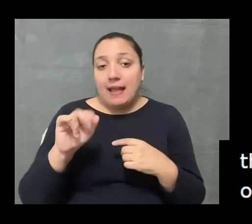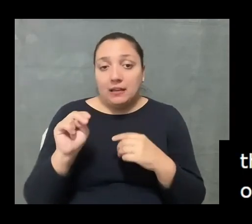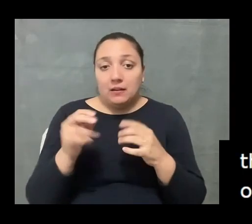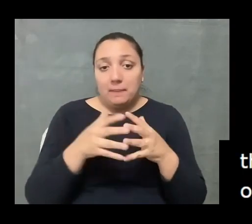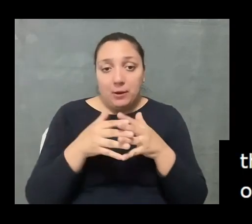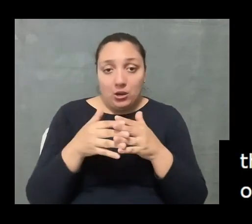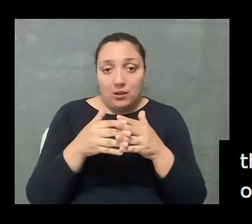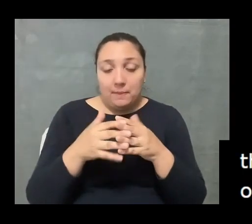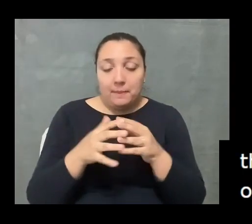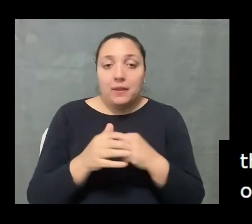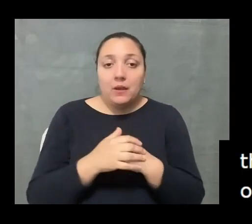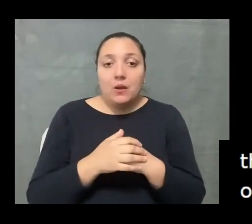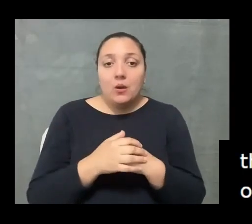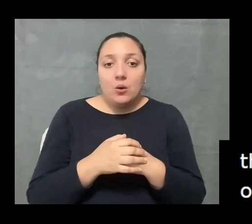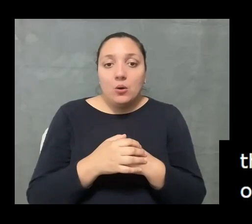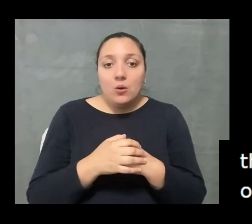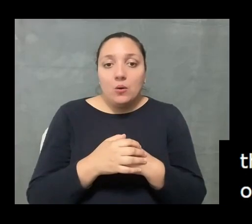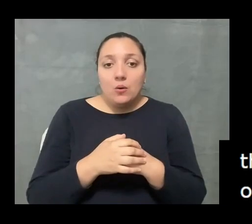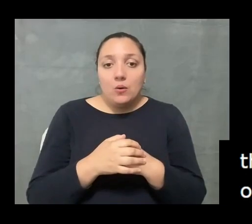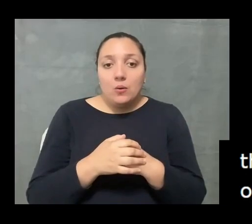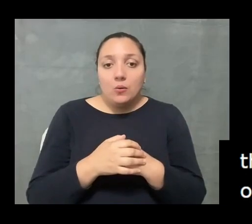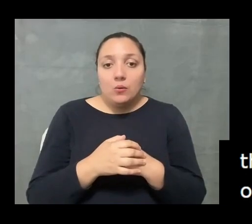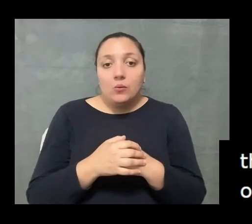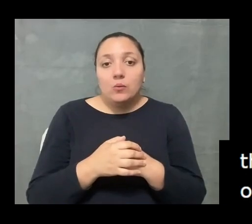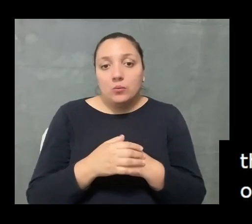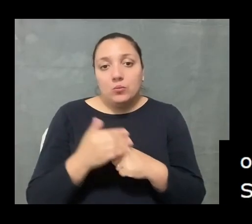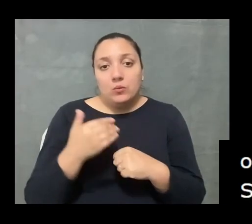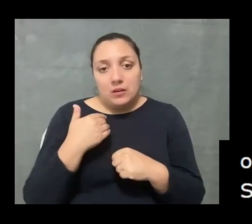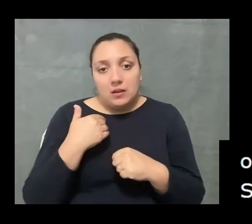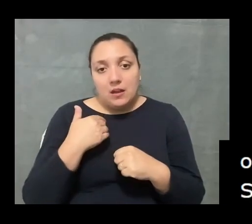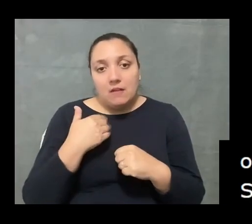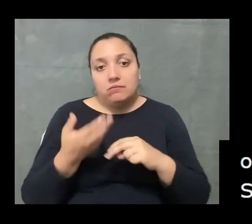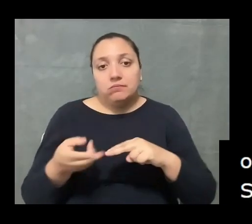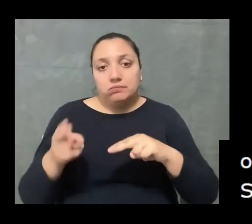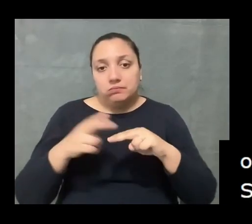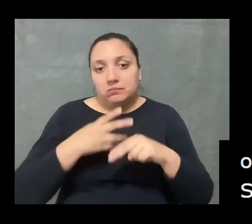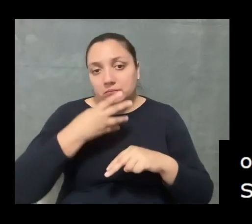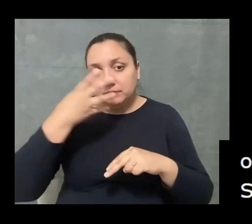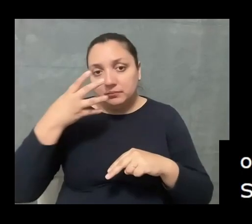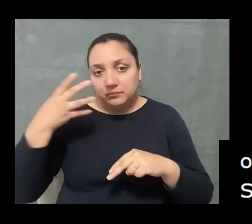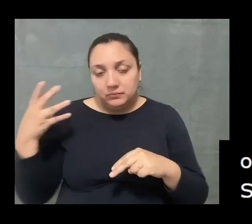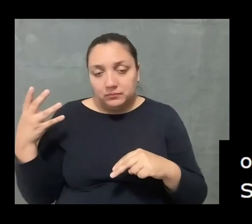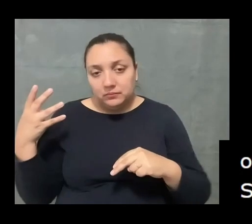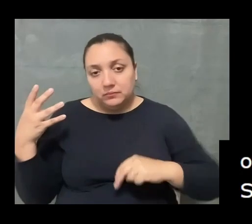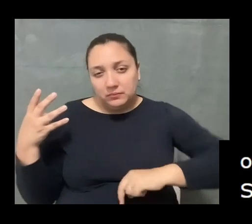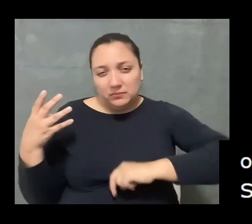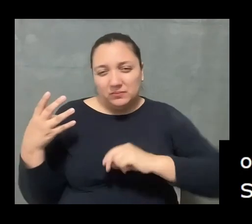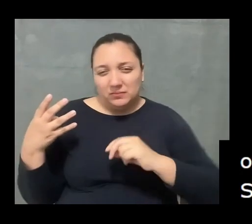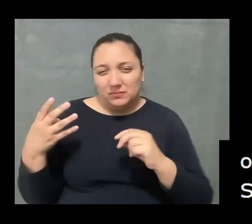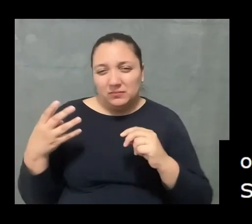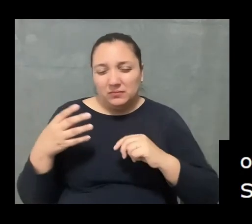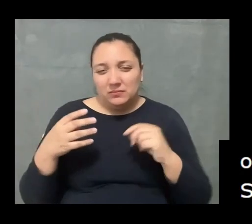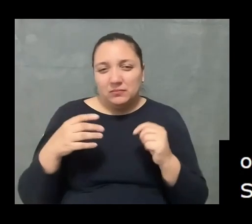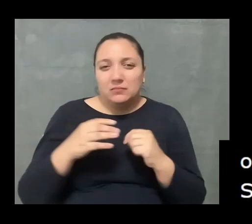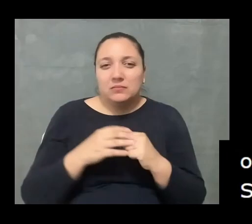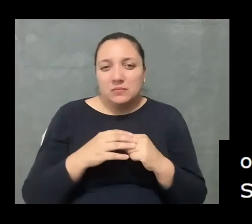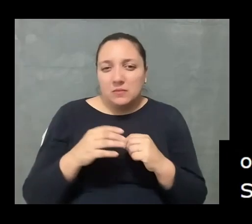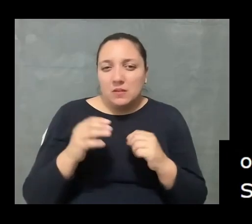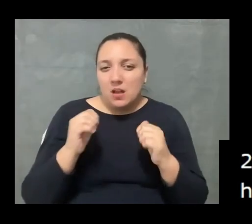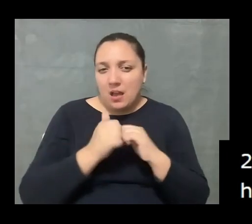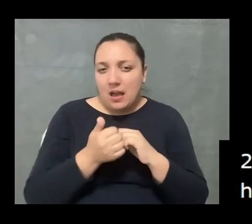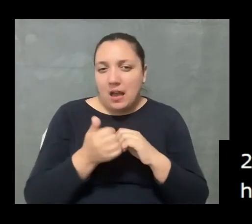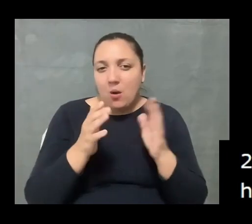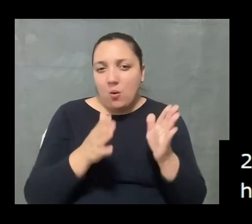We build the power of the immigrant and working class community to achieve dignity and justice. And we do that through organizing. We do that through